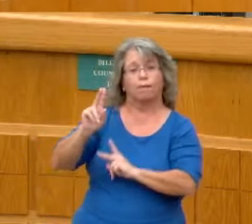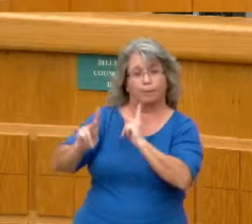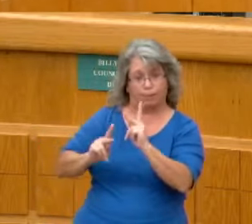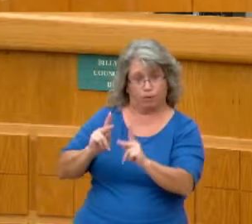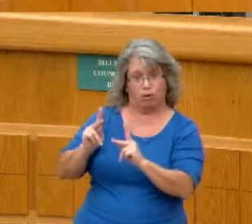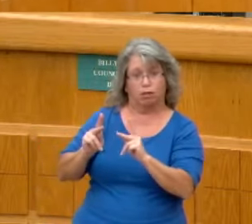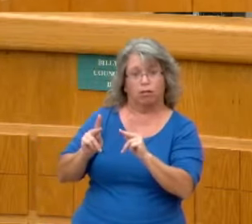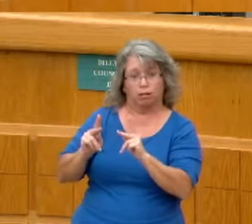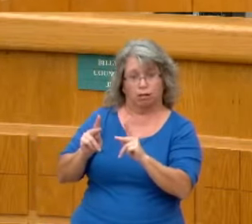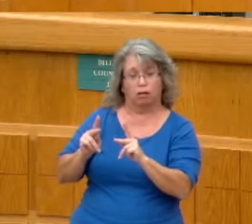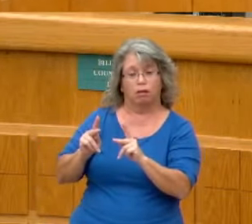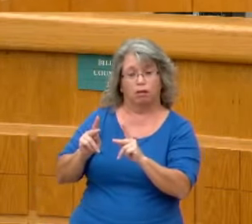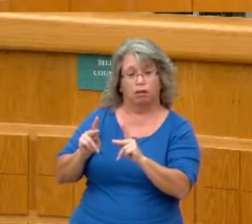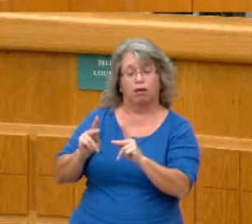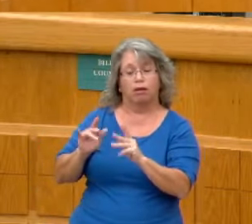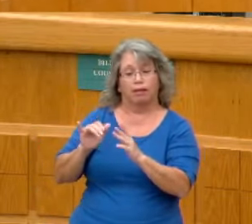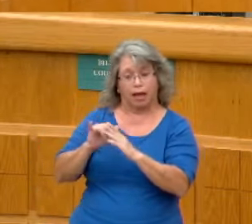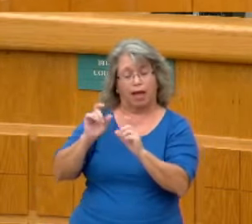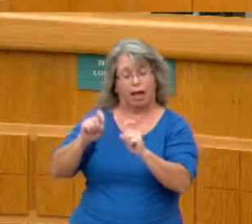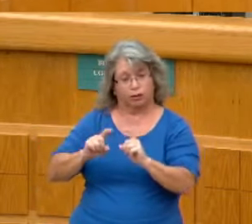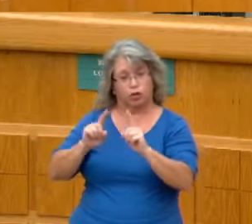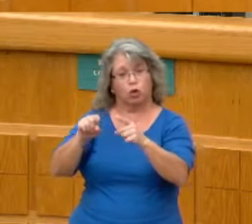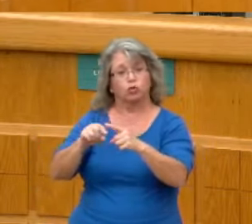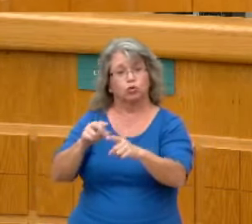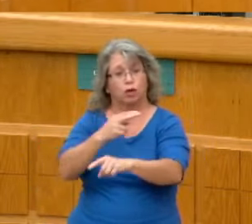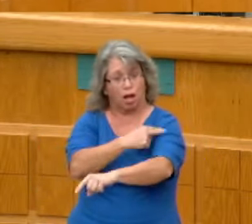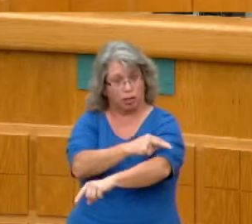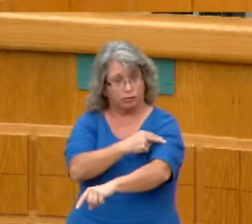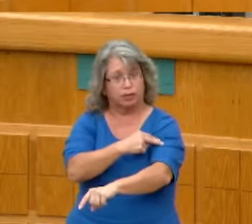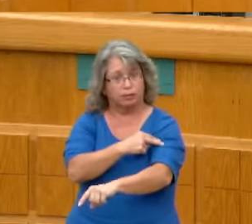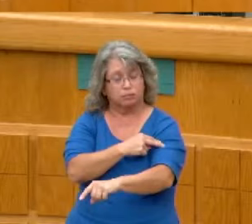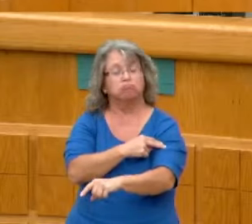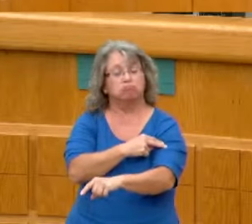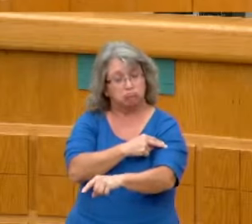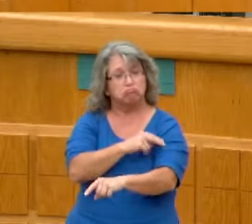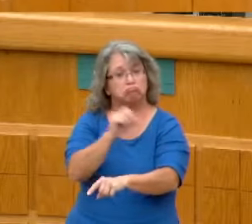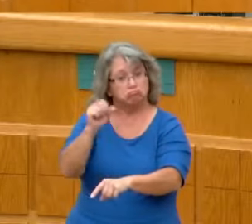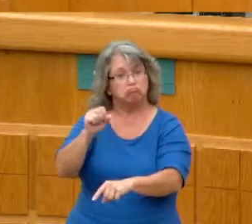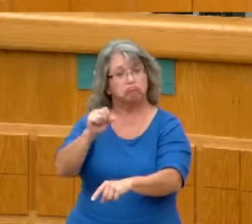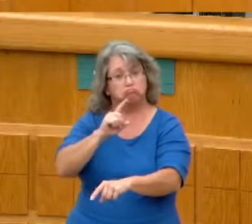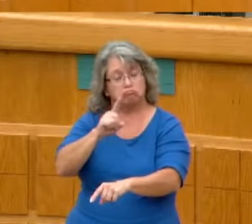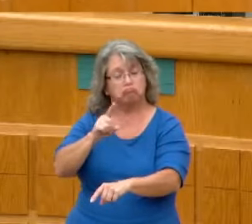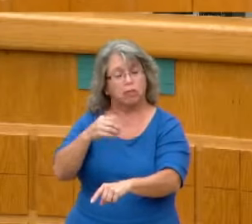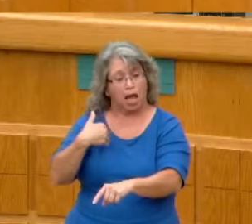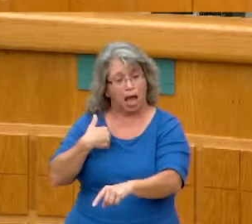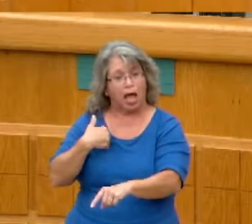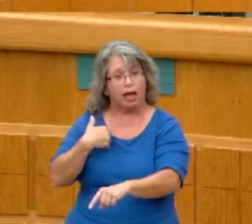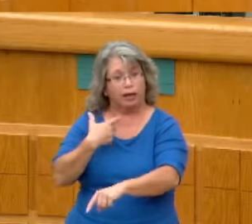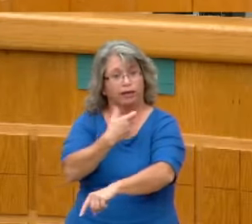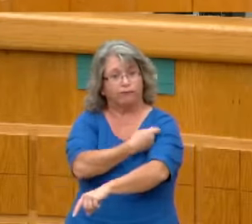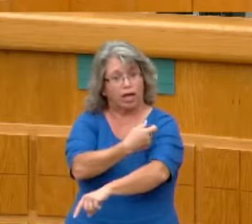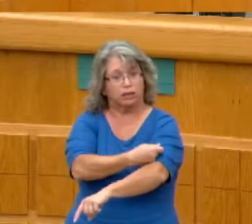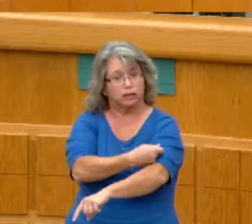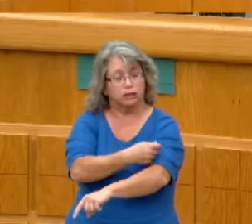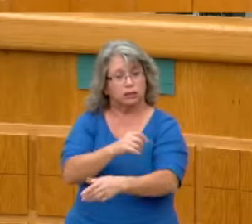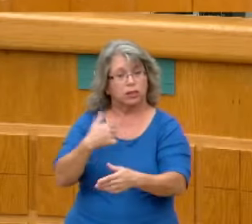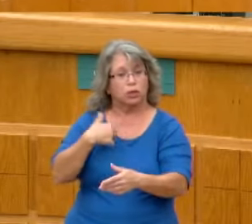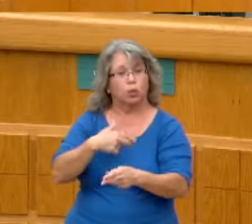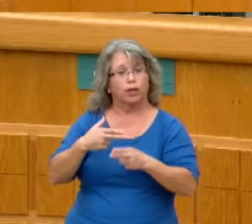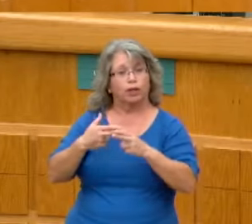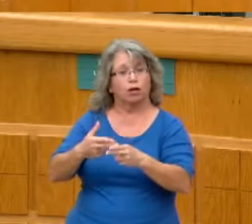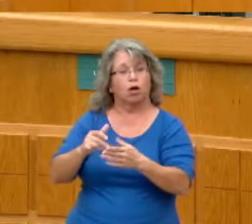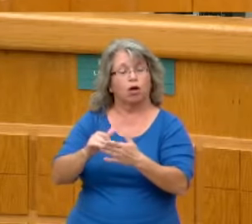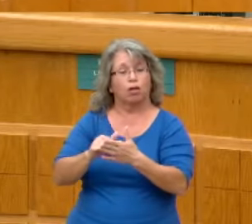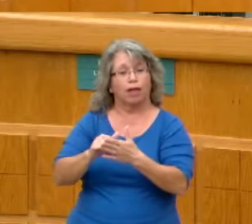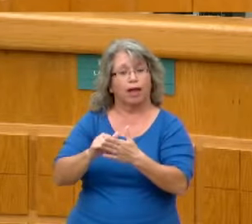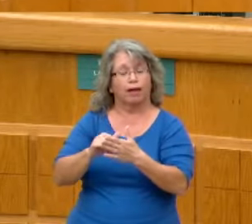were hospitalized that took up a bed in our hospital that actually were vaccinated. They were vaccinated, and they're what we call breakthrough cases.